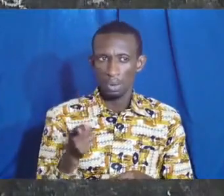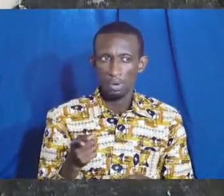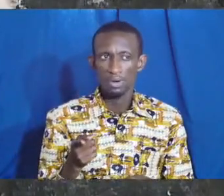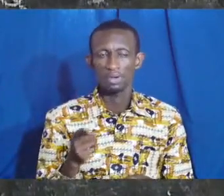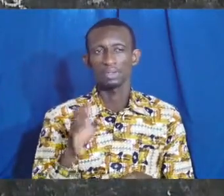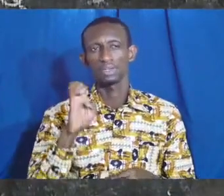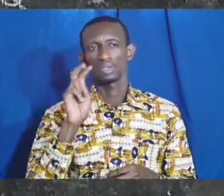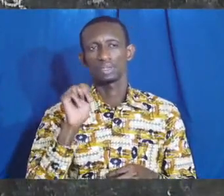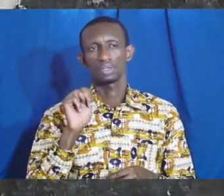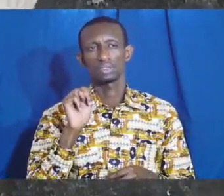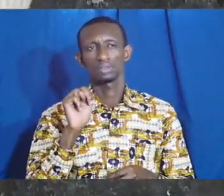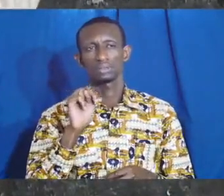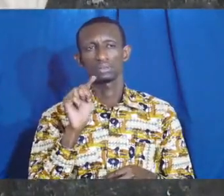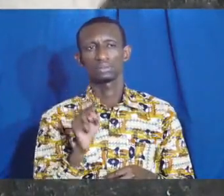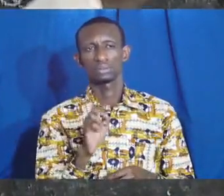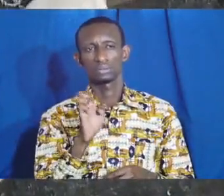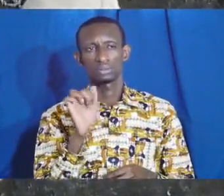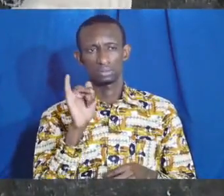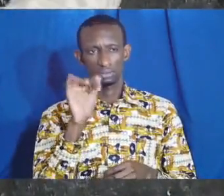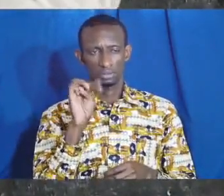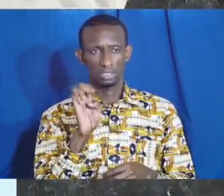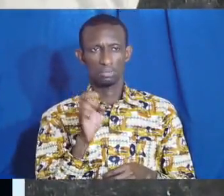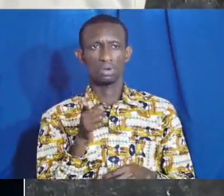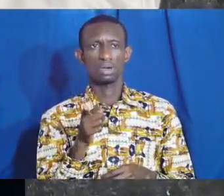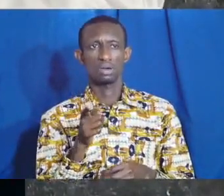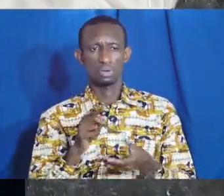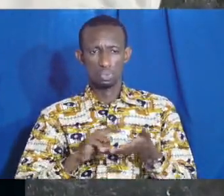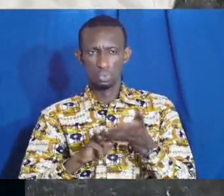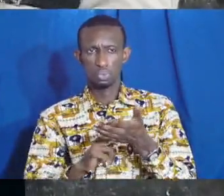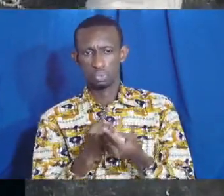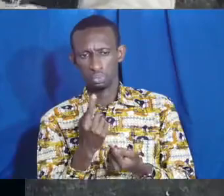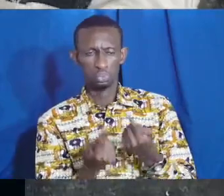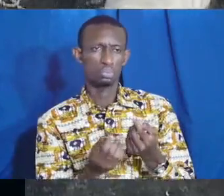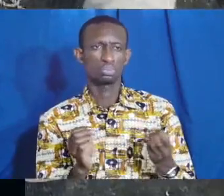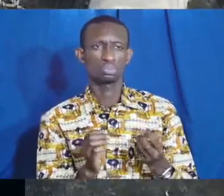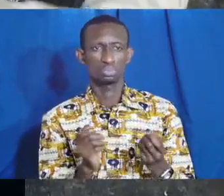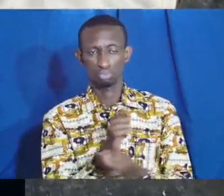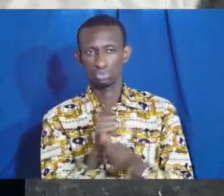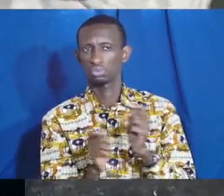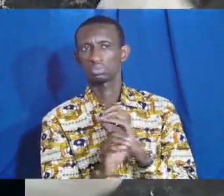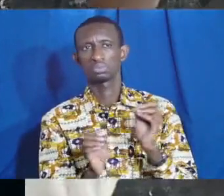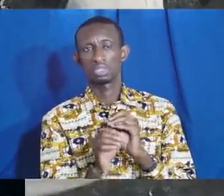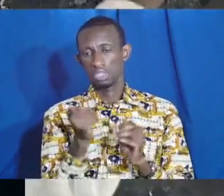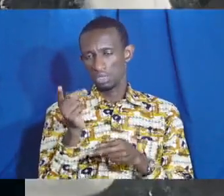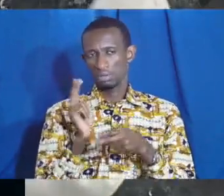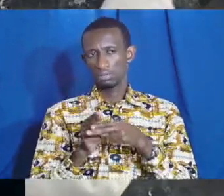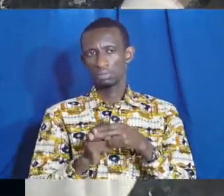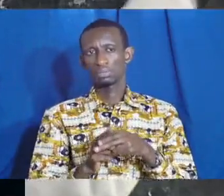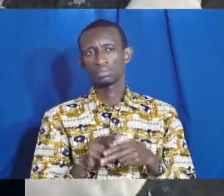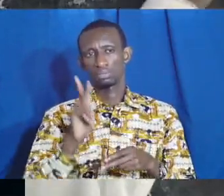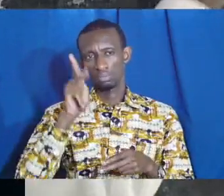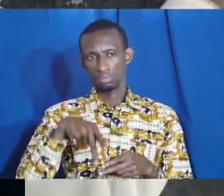enzymes, they are used over and over again, and they don't change. Then after, we'll be having what we call, these are called